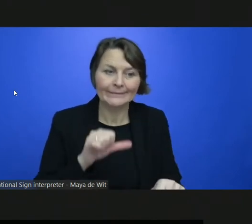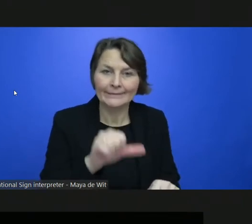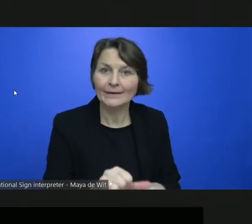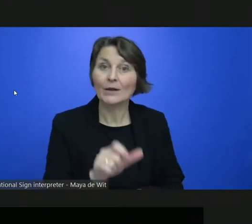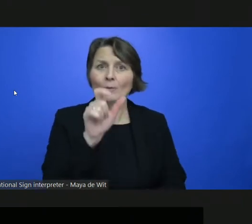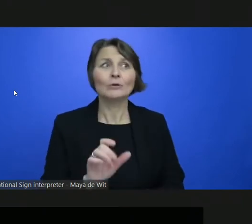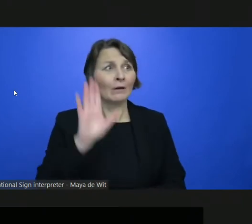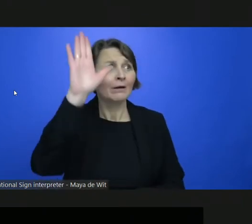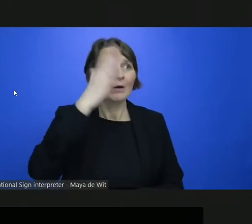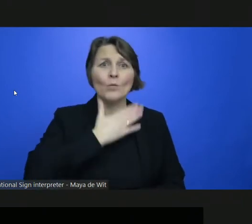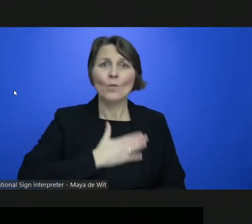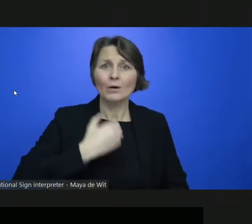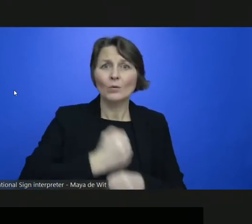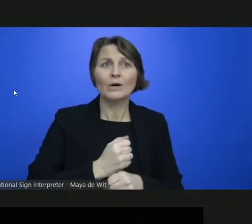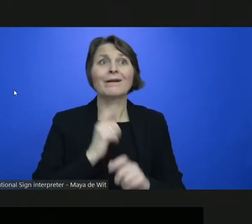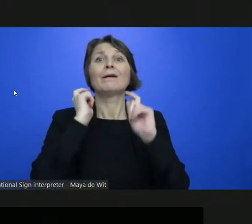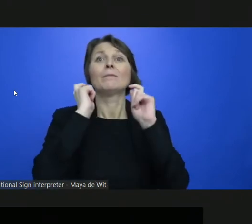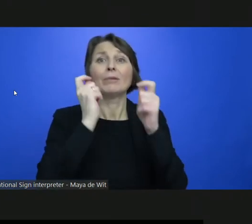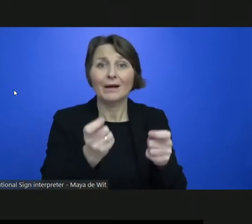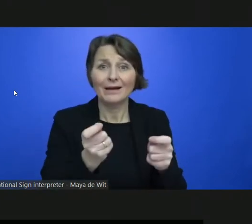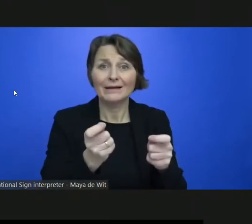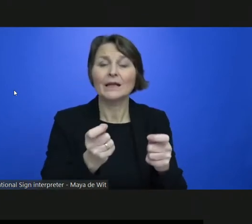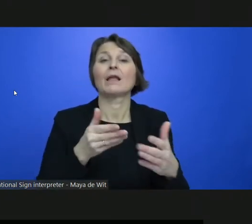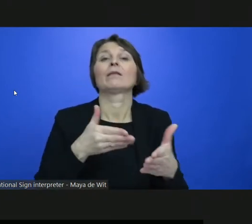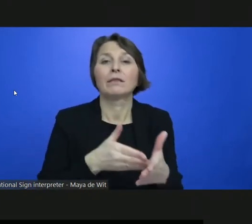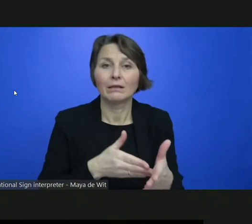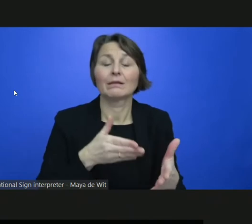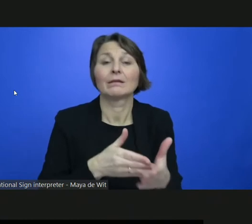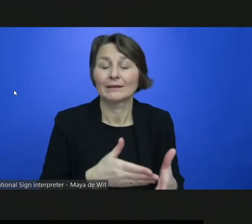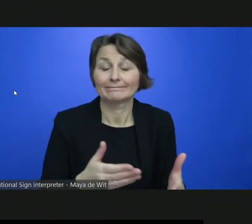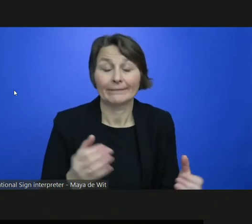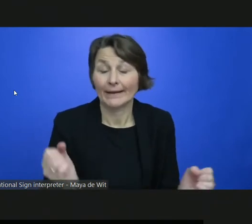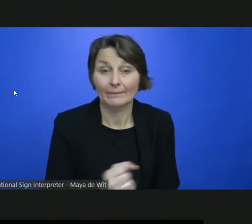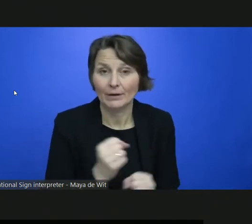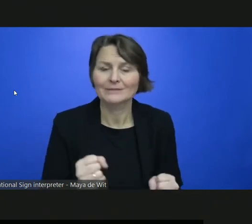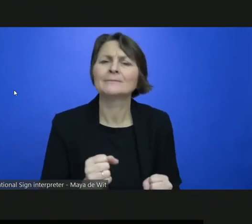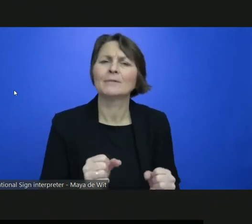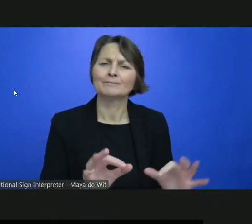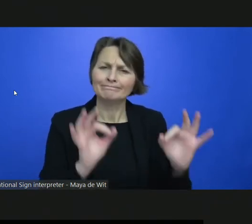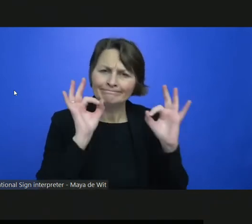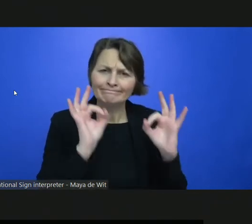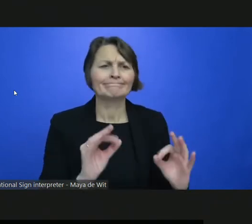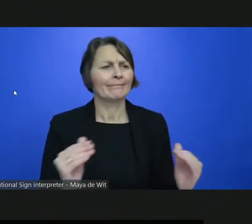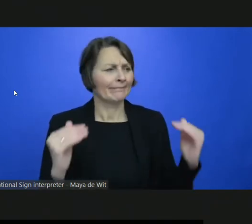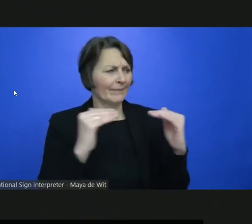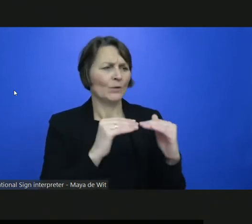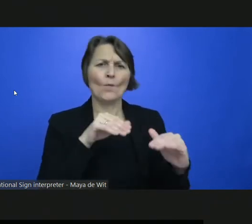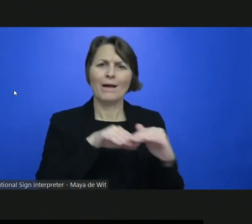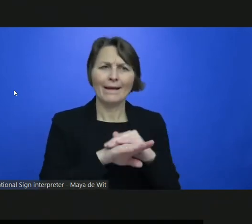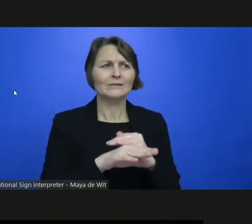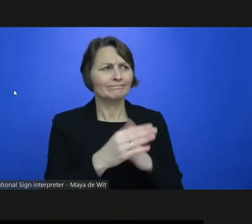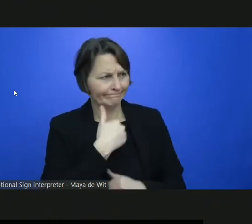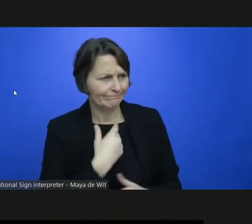go through the application process, to request dignified and equitable access to equal opportunities at